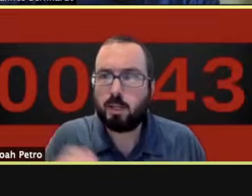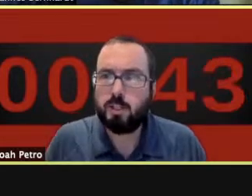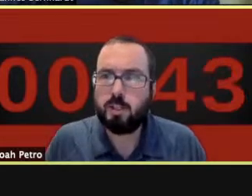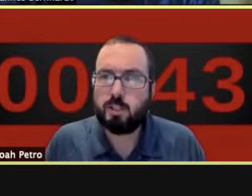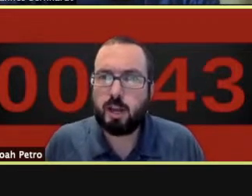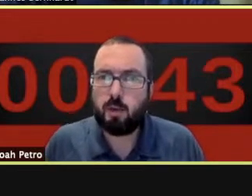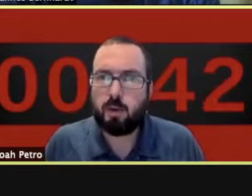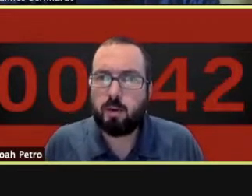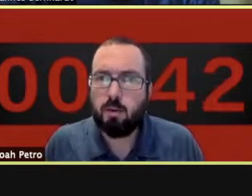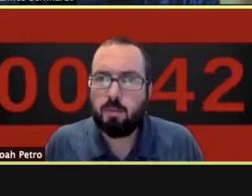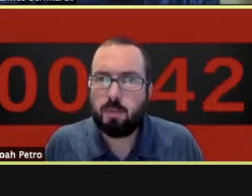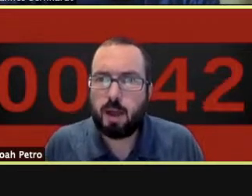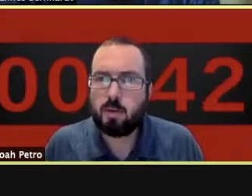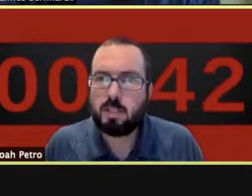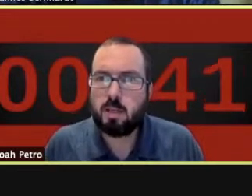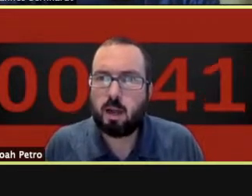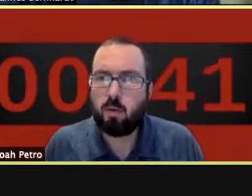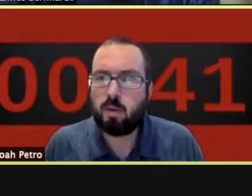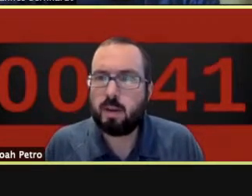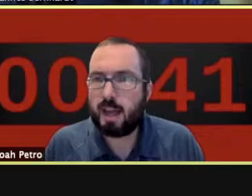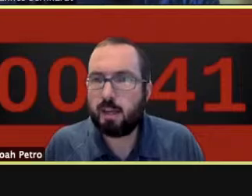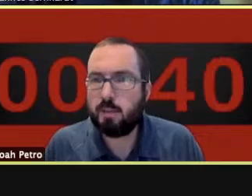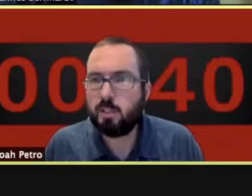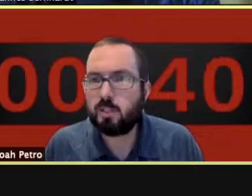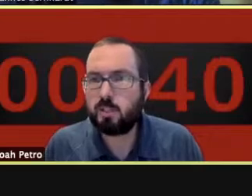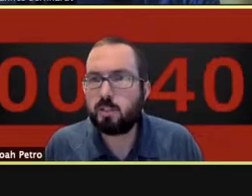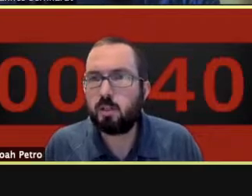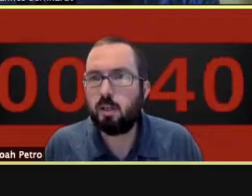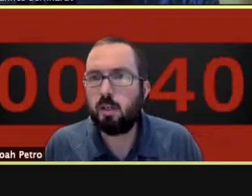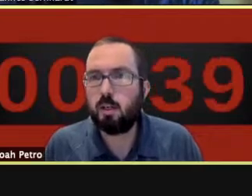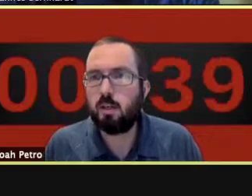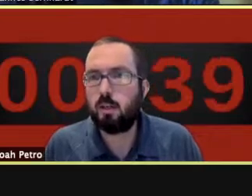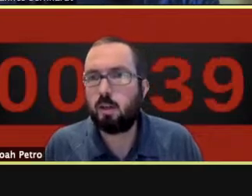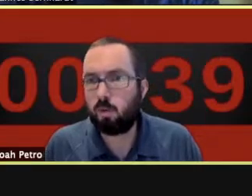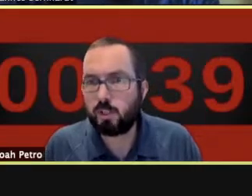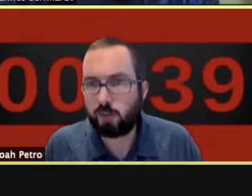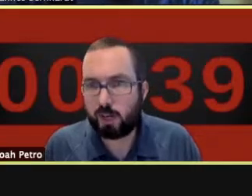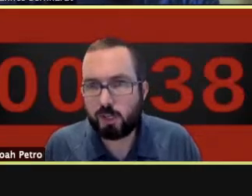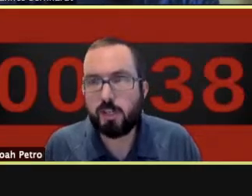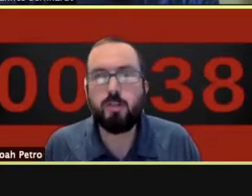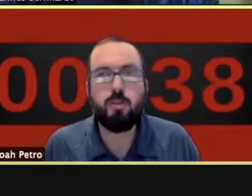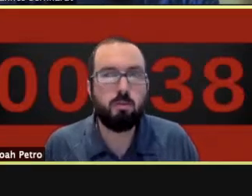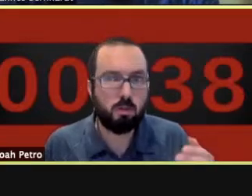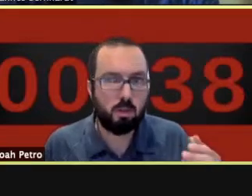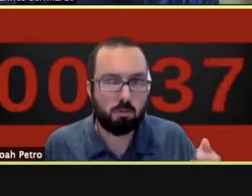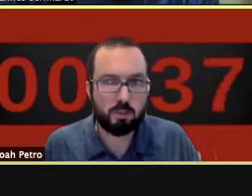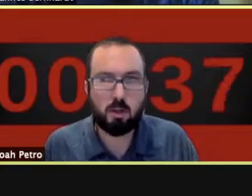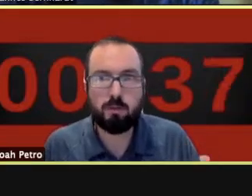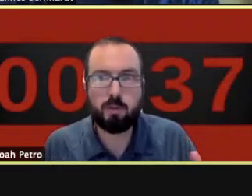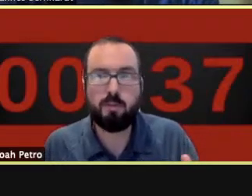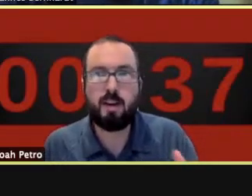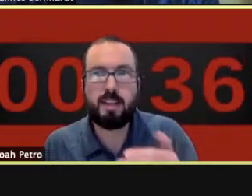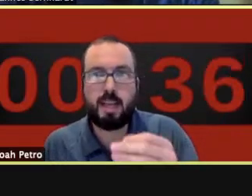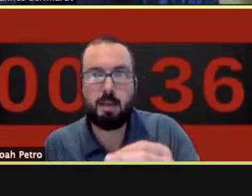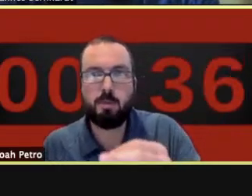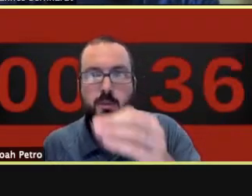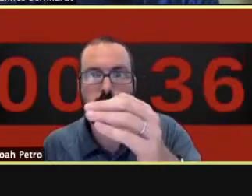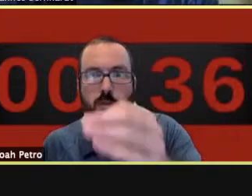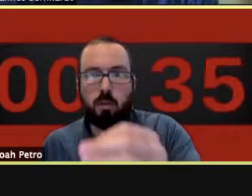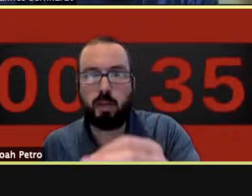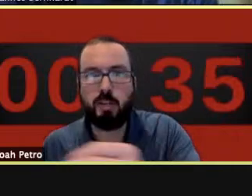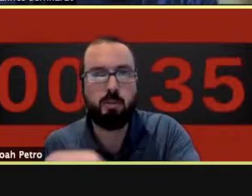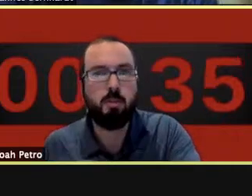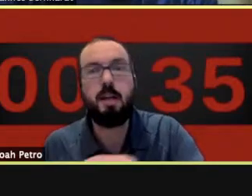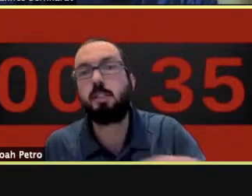A question in the chat window. How are the NAC images co-registration issue resolved for defining the